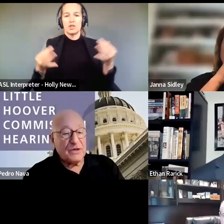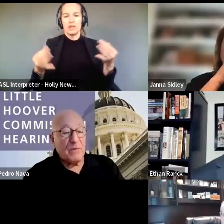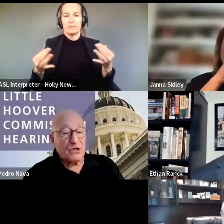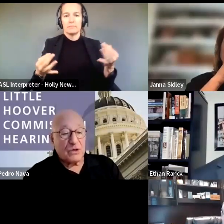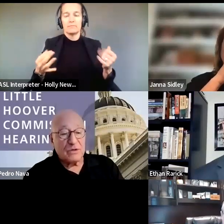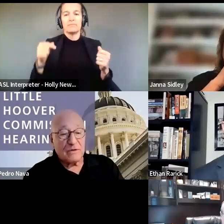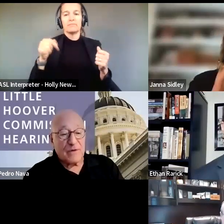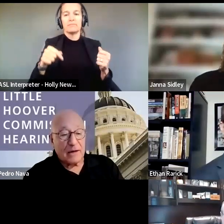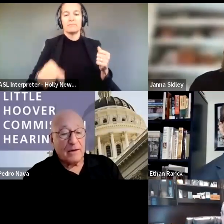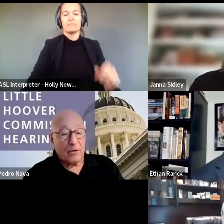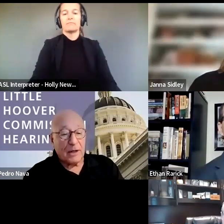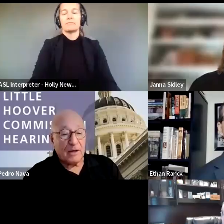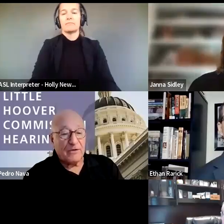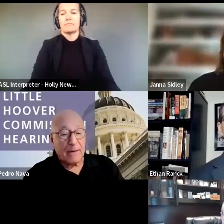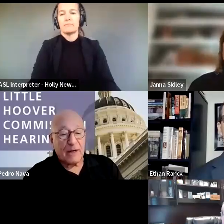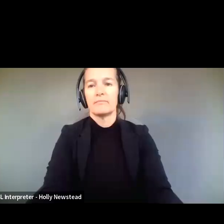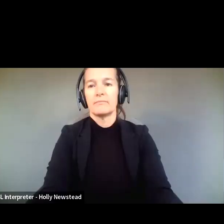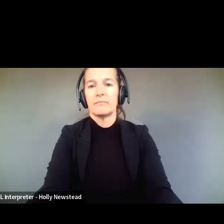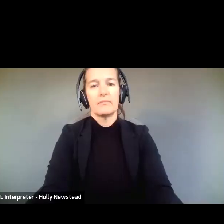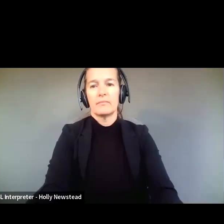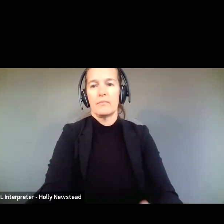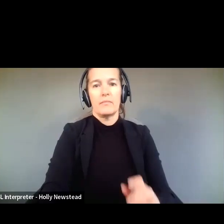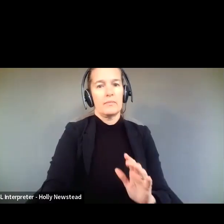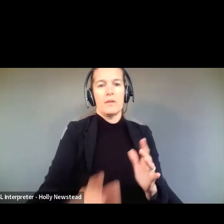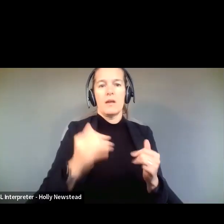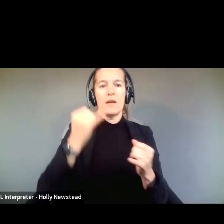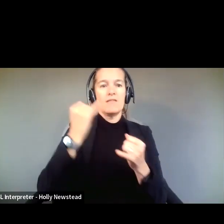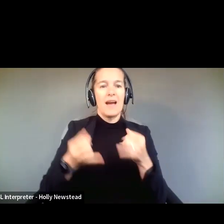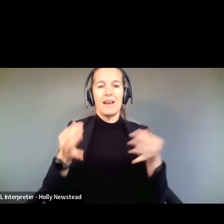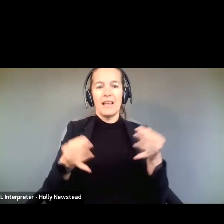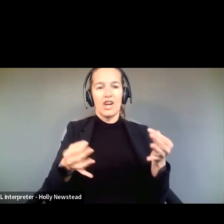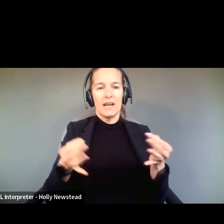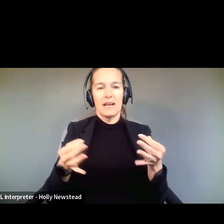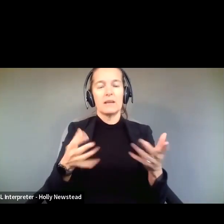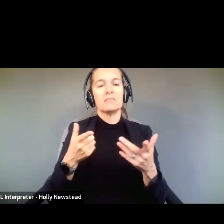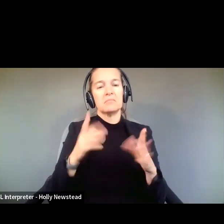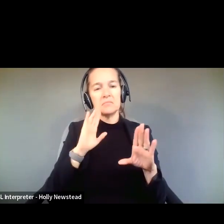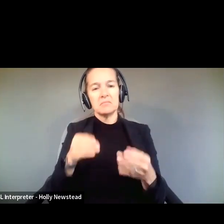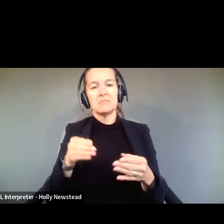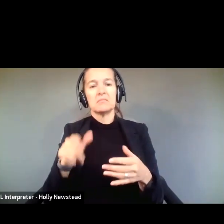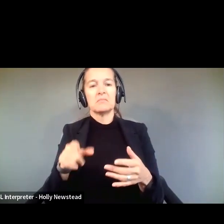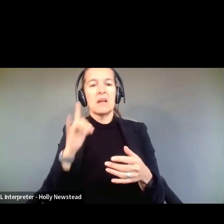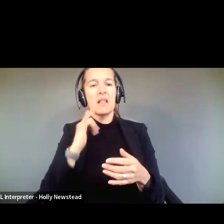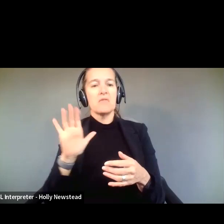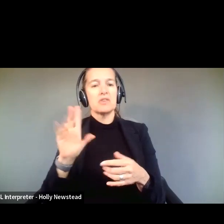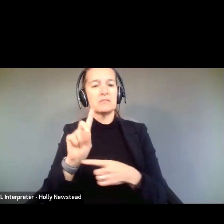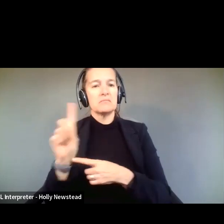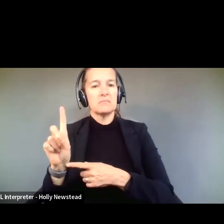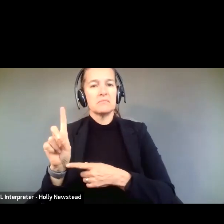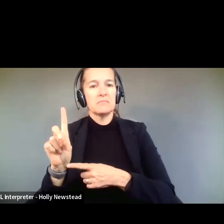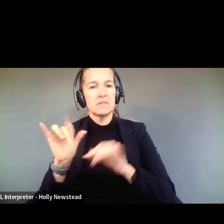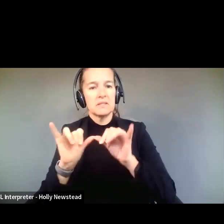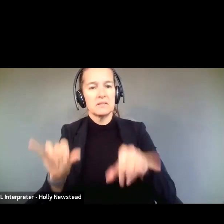is the Commission's final hearing examining California's Developmental Disabilities System. Over the last few